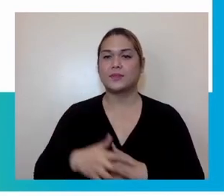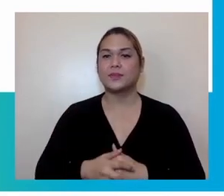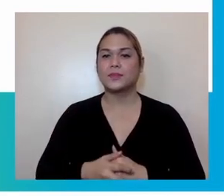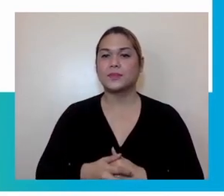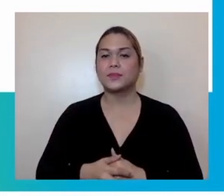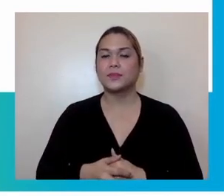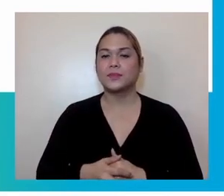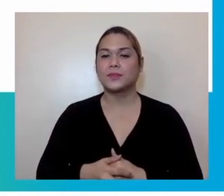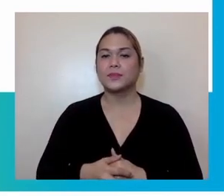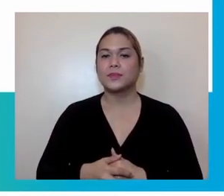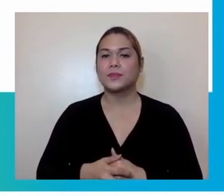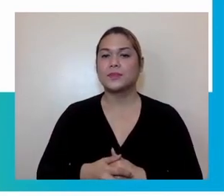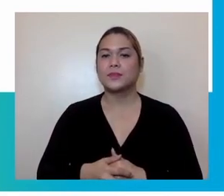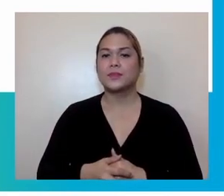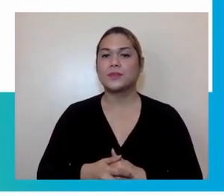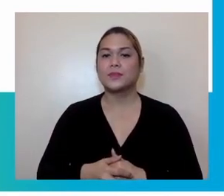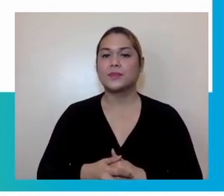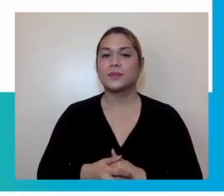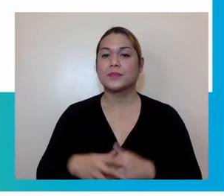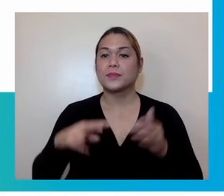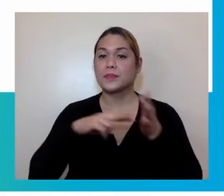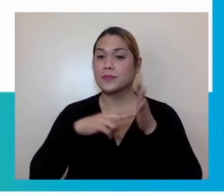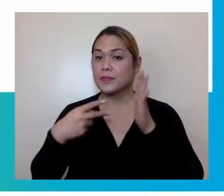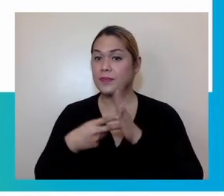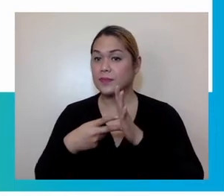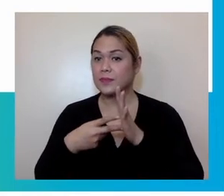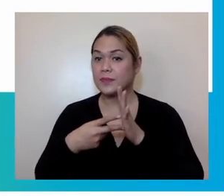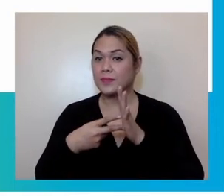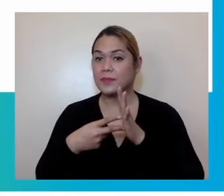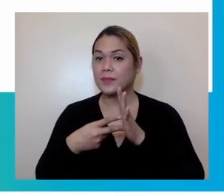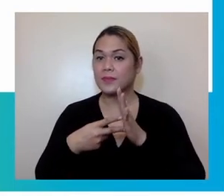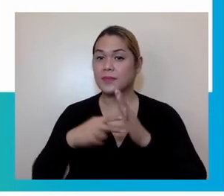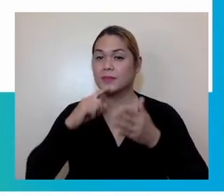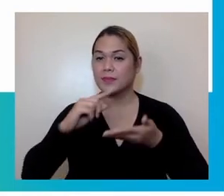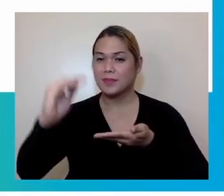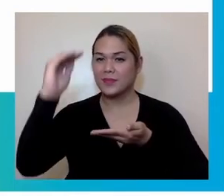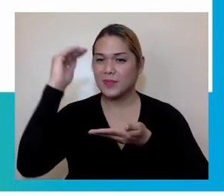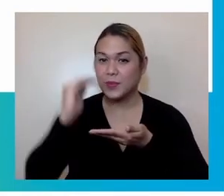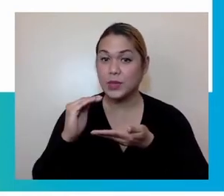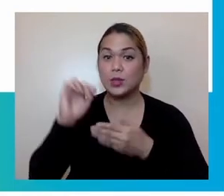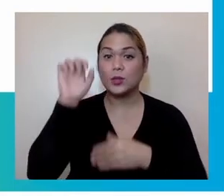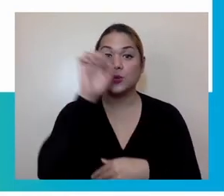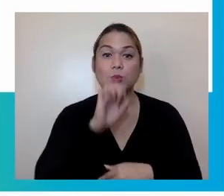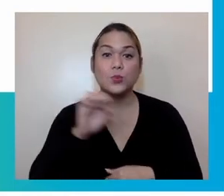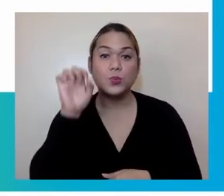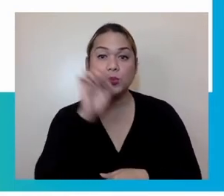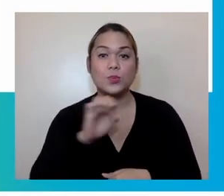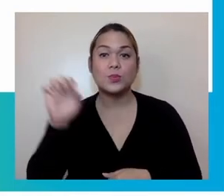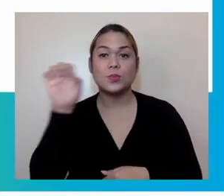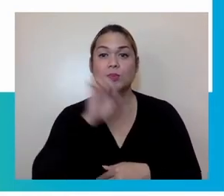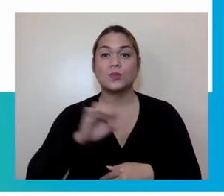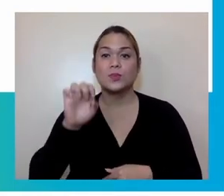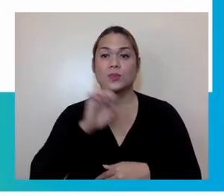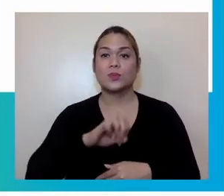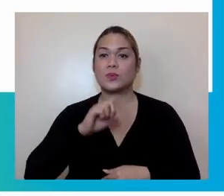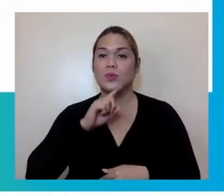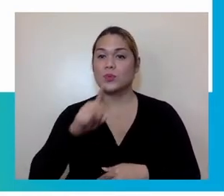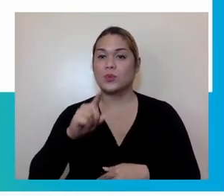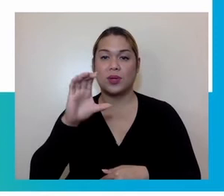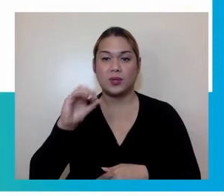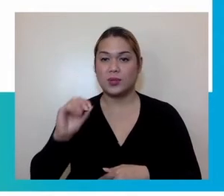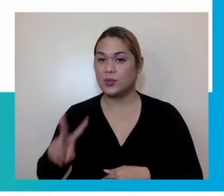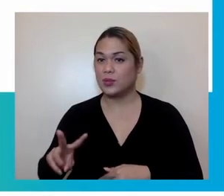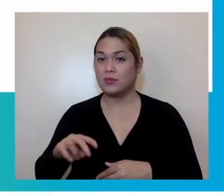supply in the EU, thermal waste to energy will have a great adverse impact on the climate. Next